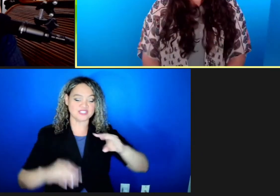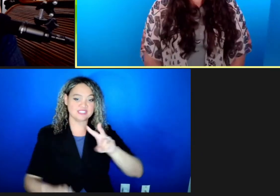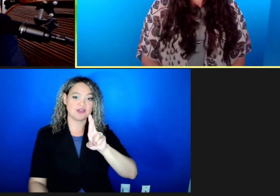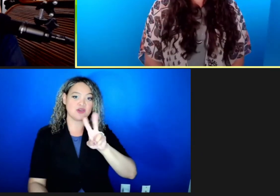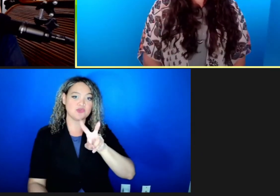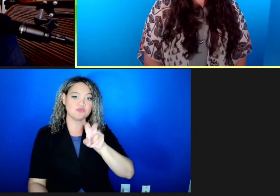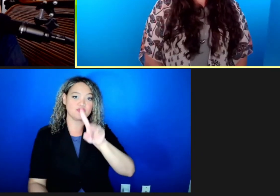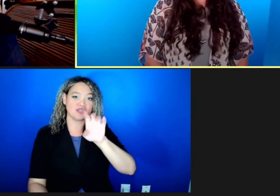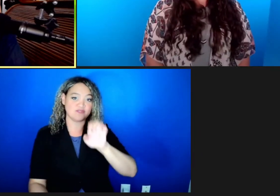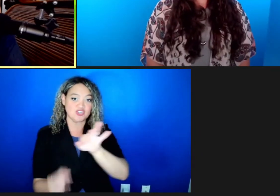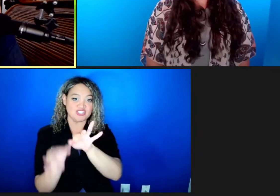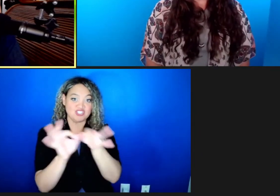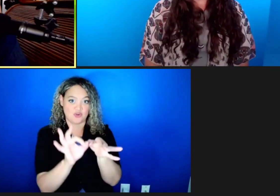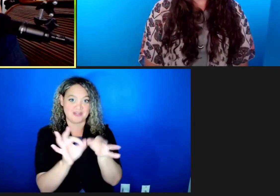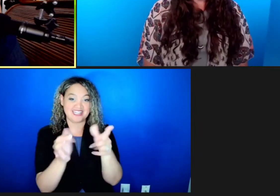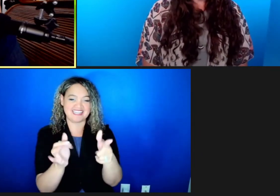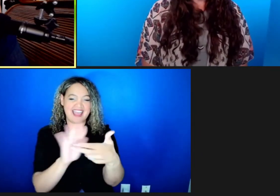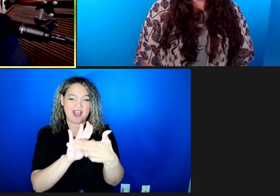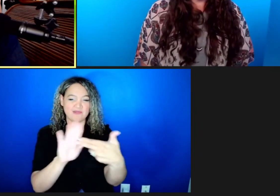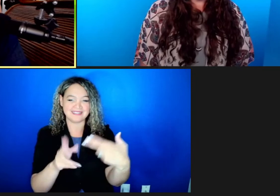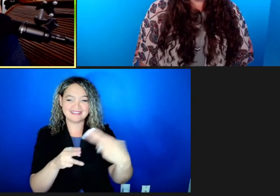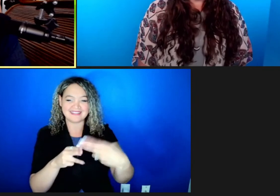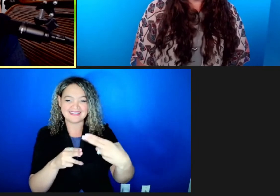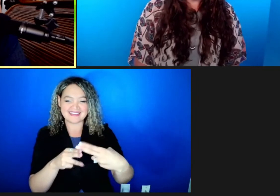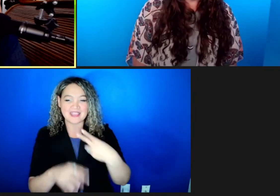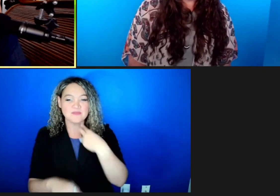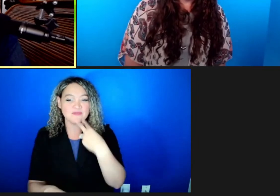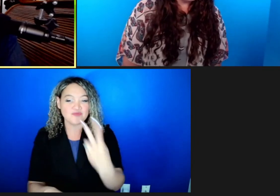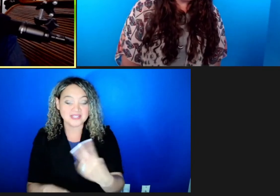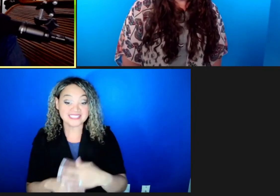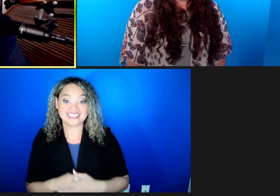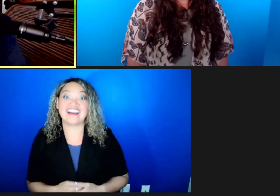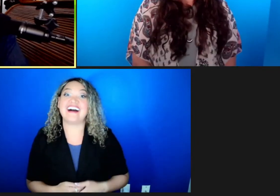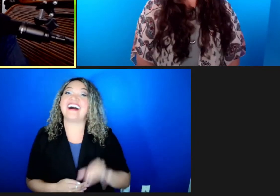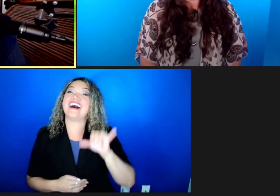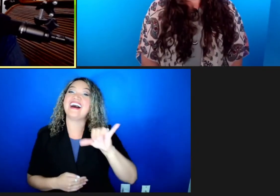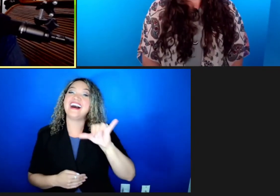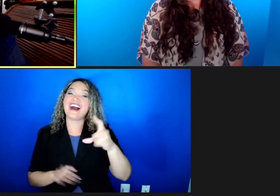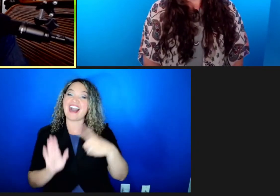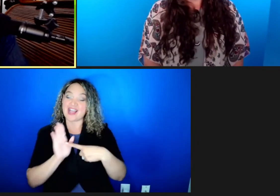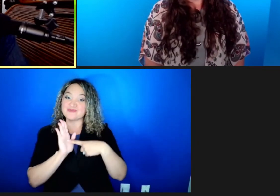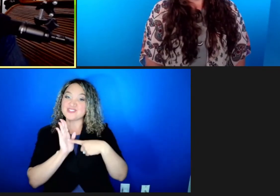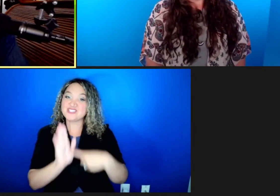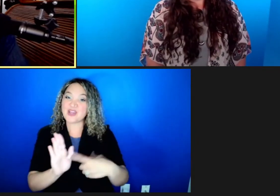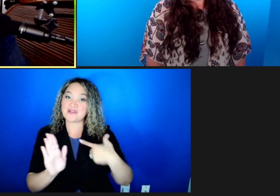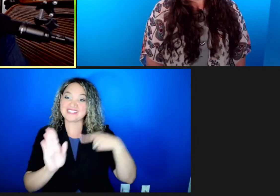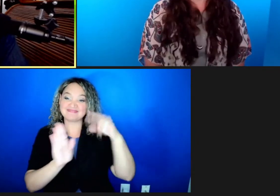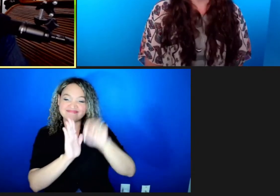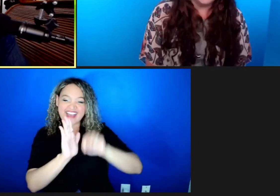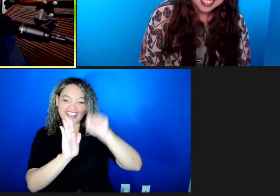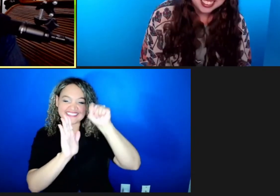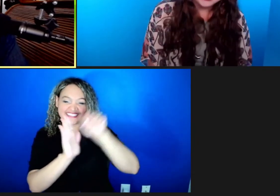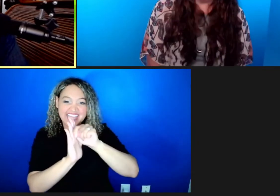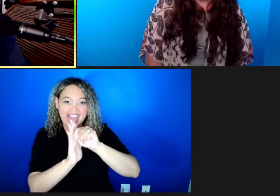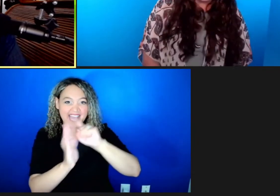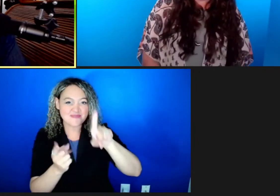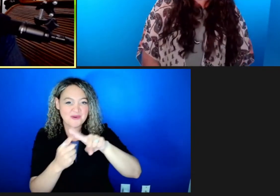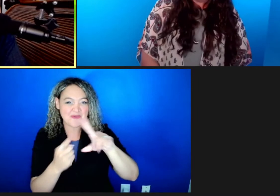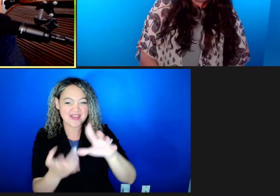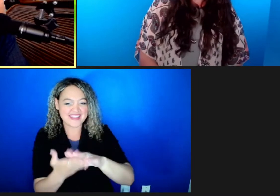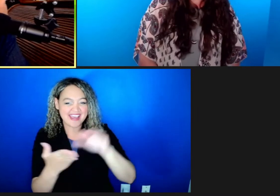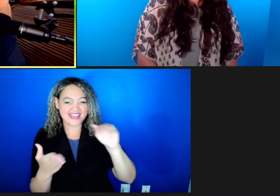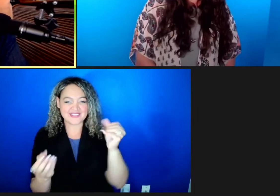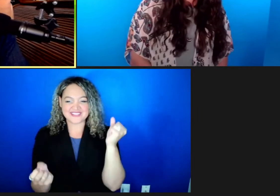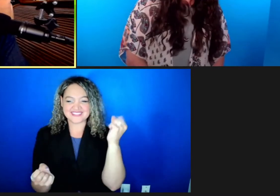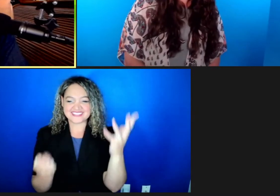now called voicing. Well, I'm showing my my timestamp on when I learned sign language. It was